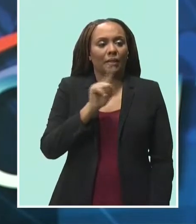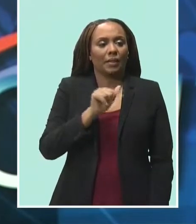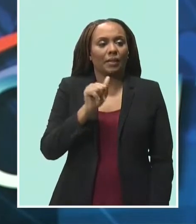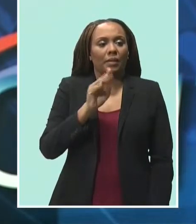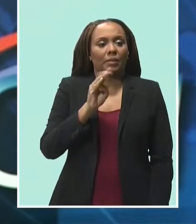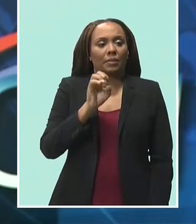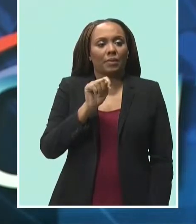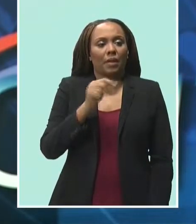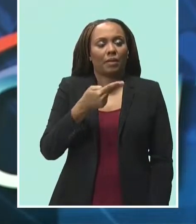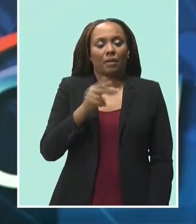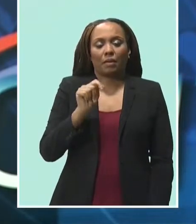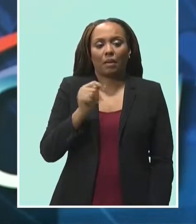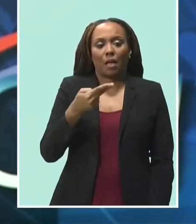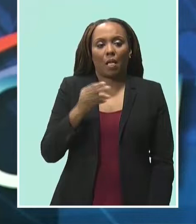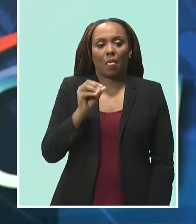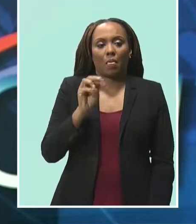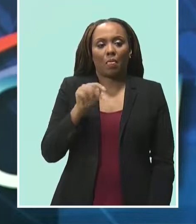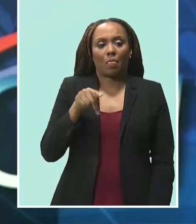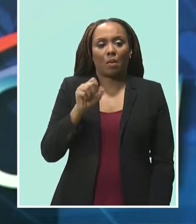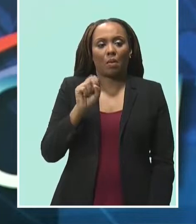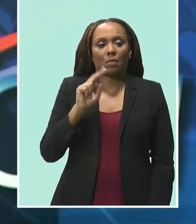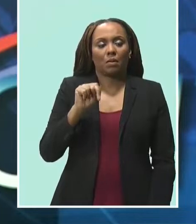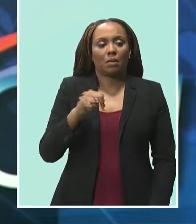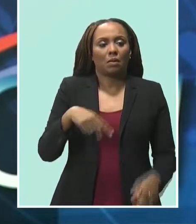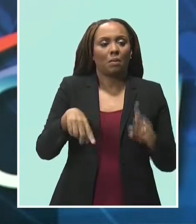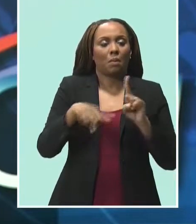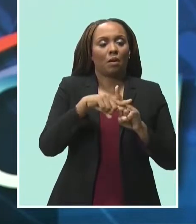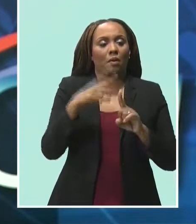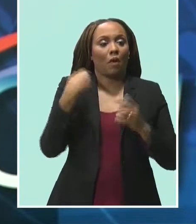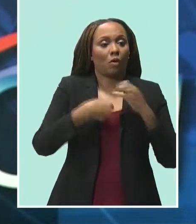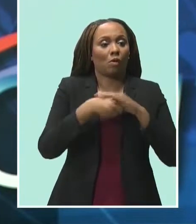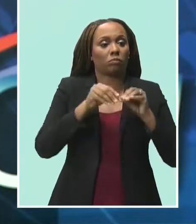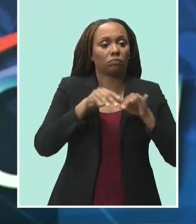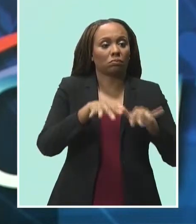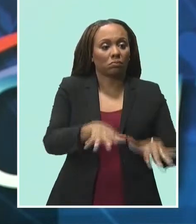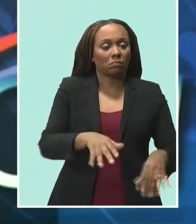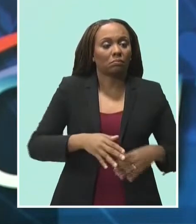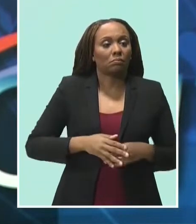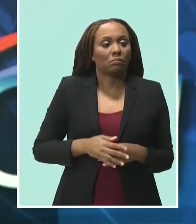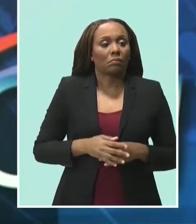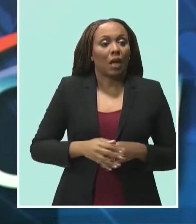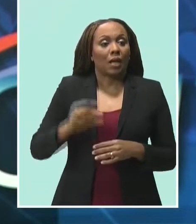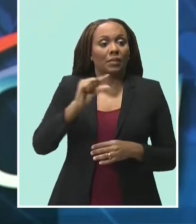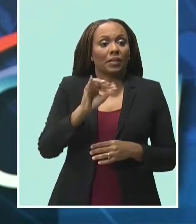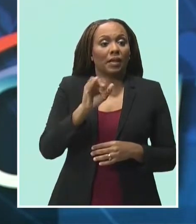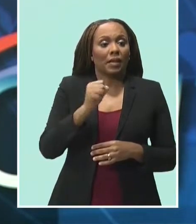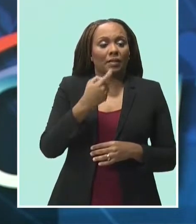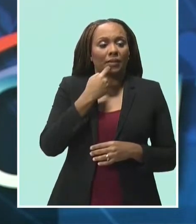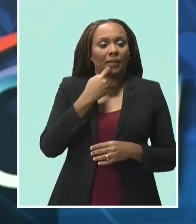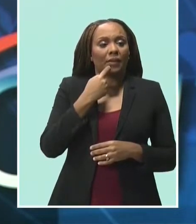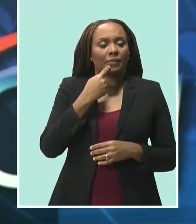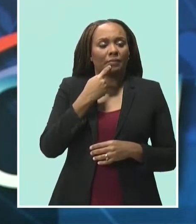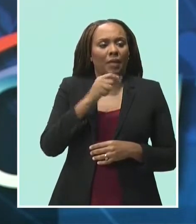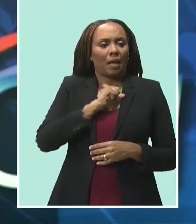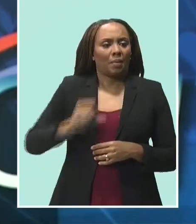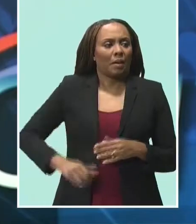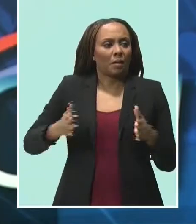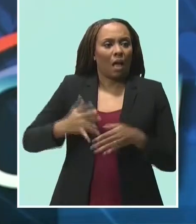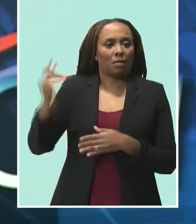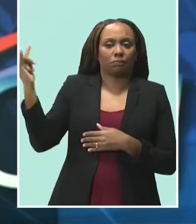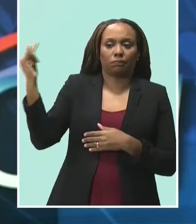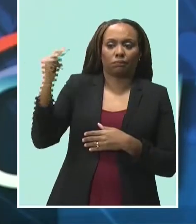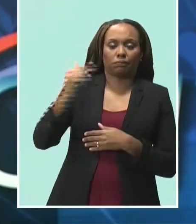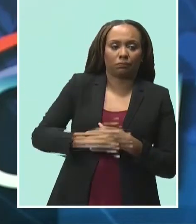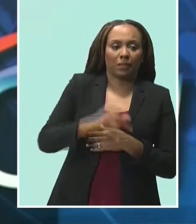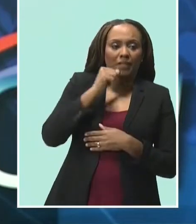for COVID-19. According to a release from the Government Information Service, the ambassador traveled to Barbados yesterday afternoon from New